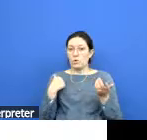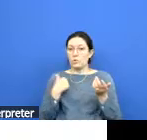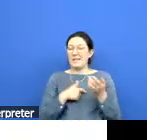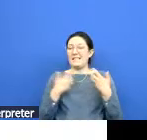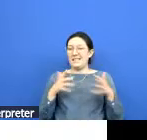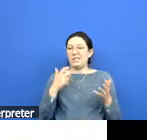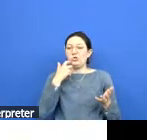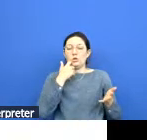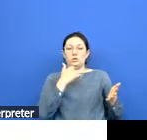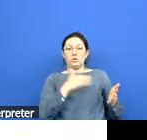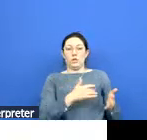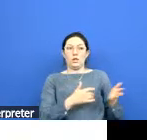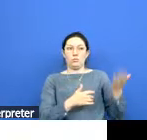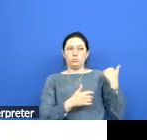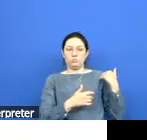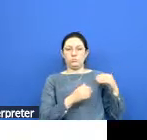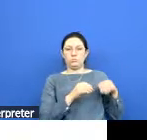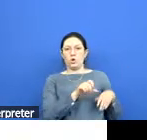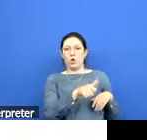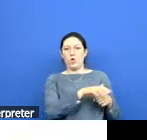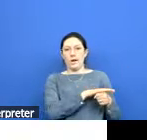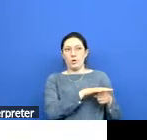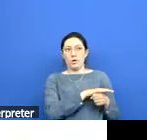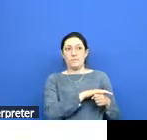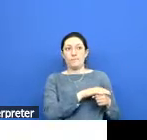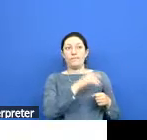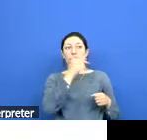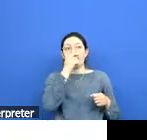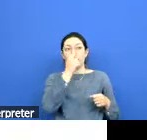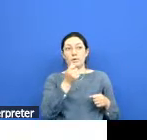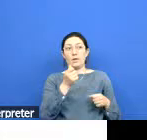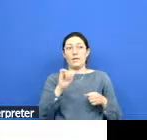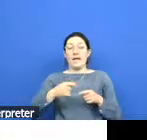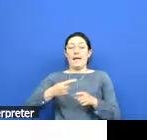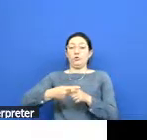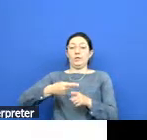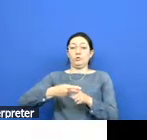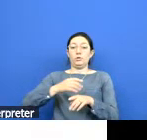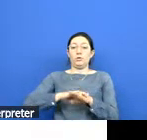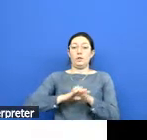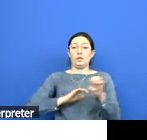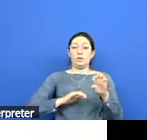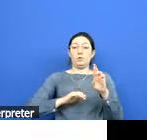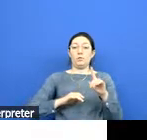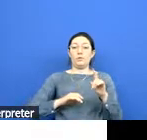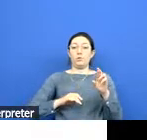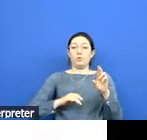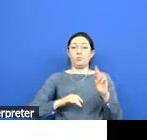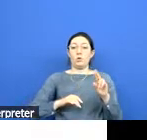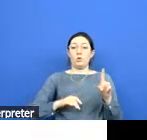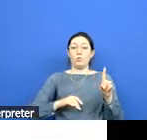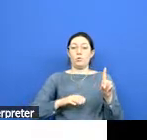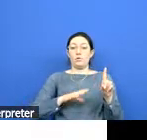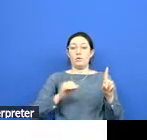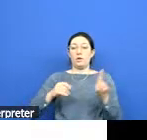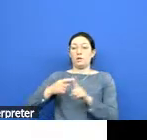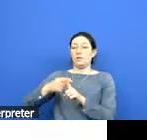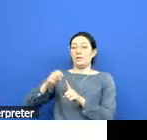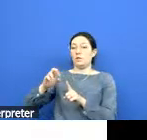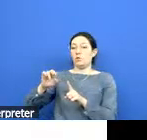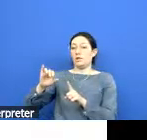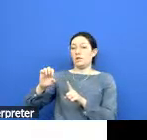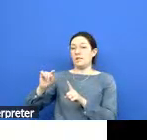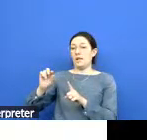another area. So on the intersection of East River Road and Erie Station